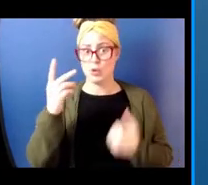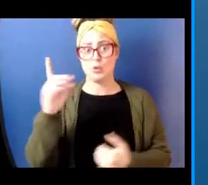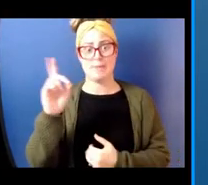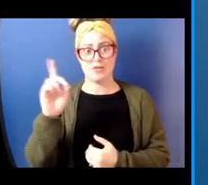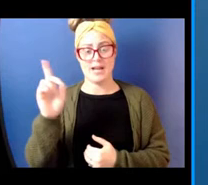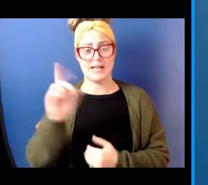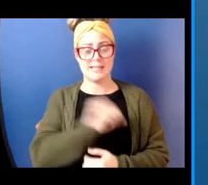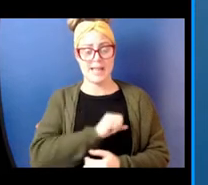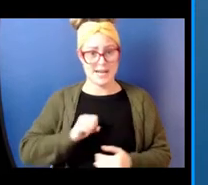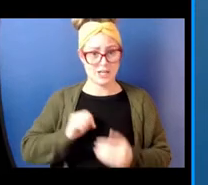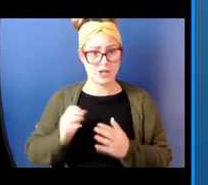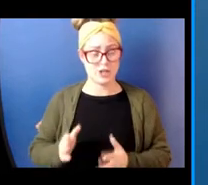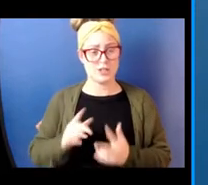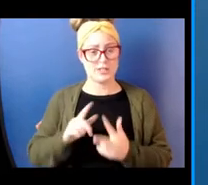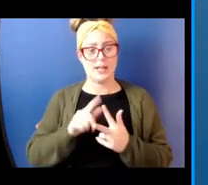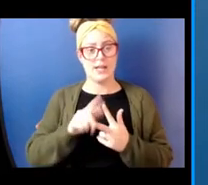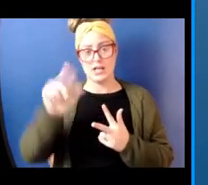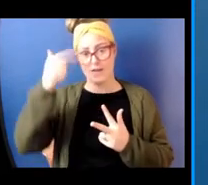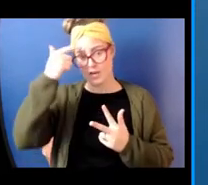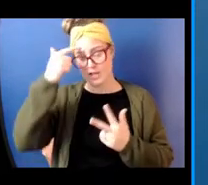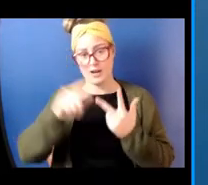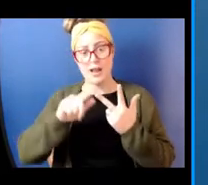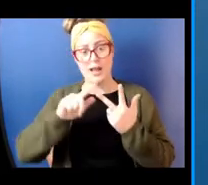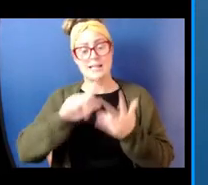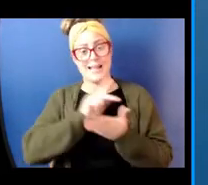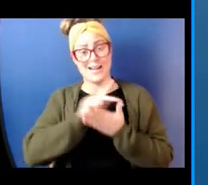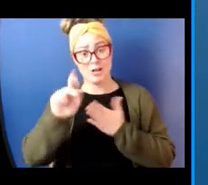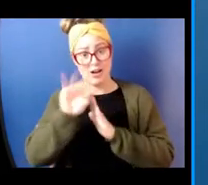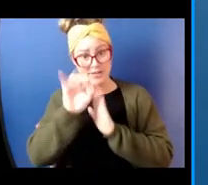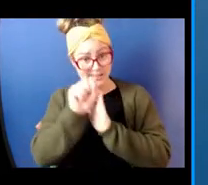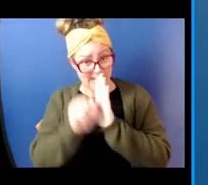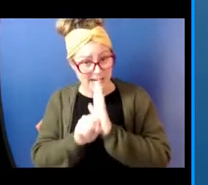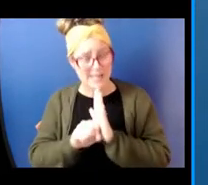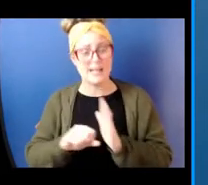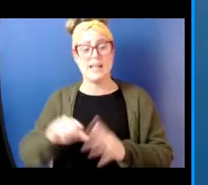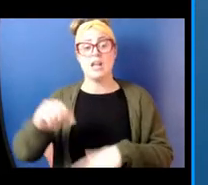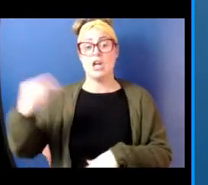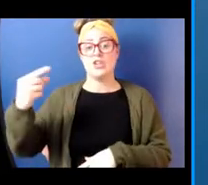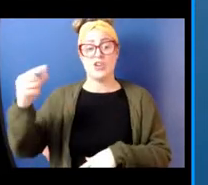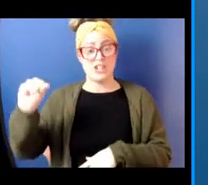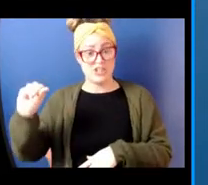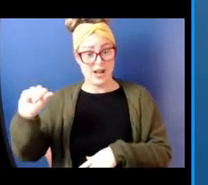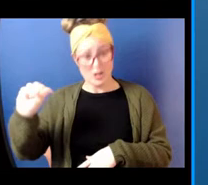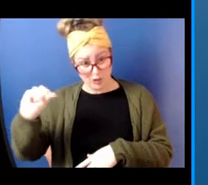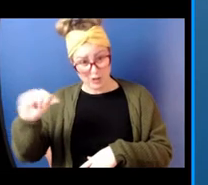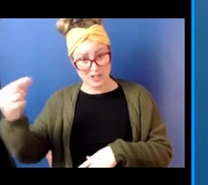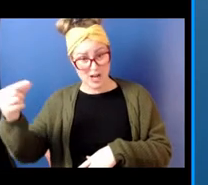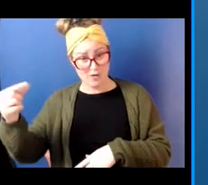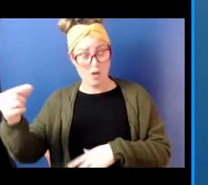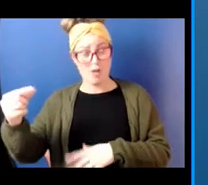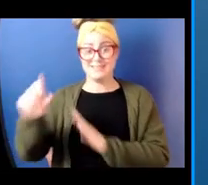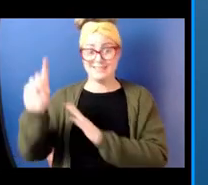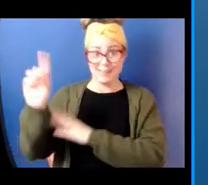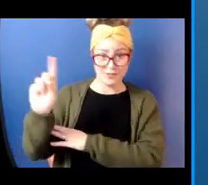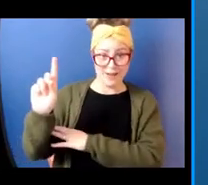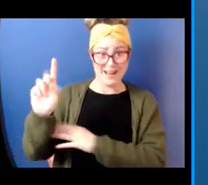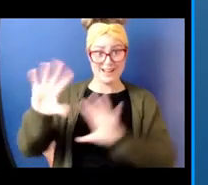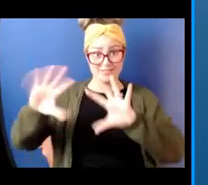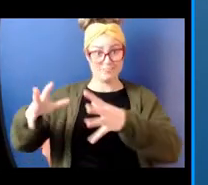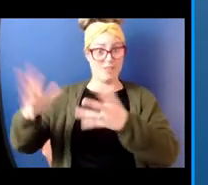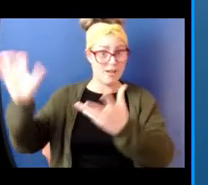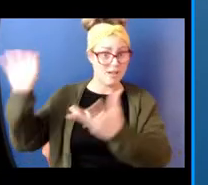a democratic Secretary of State a democratic attorney general if it wasn't because of the impact of Nevada Nevada